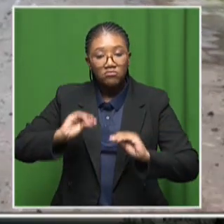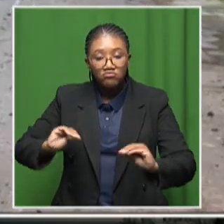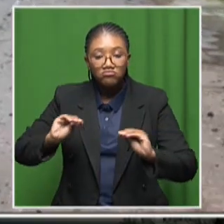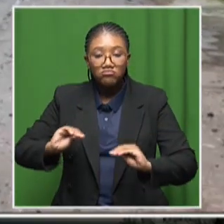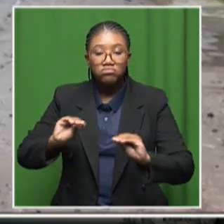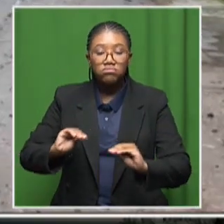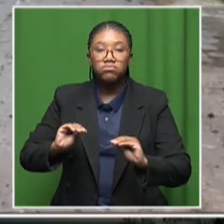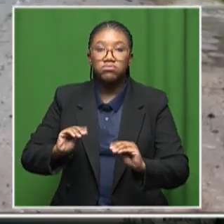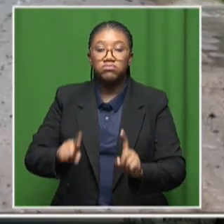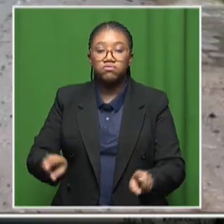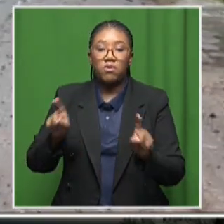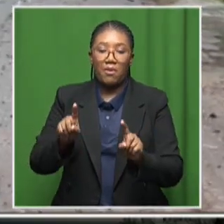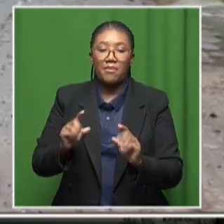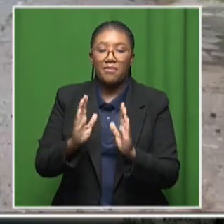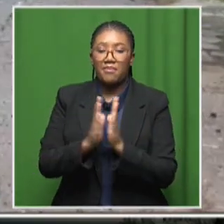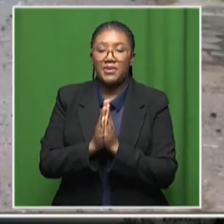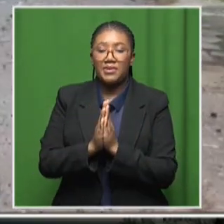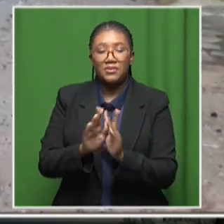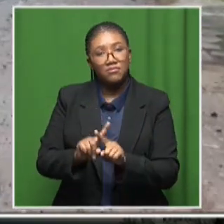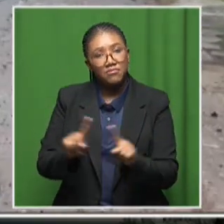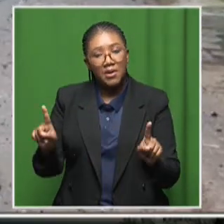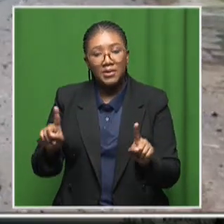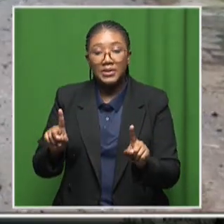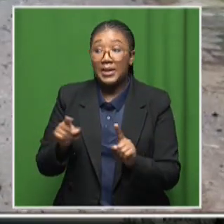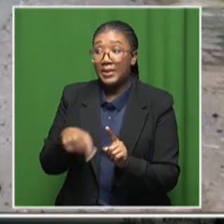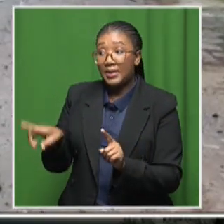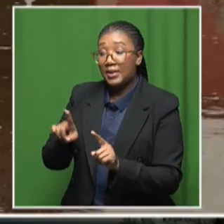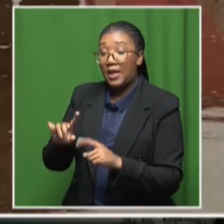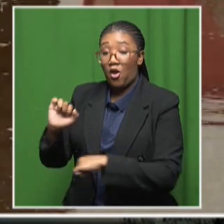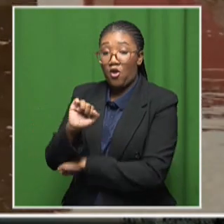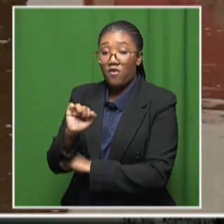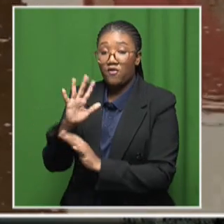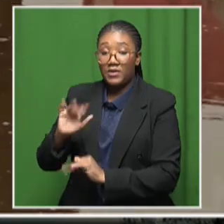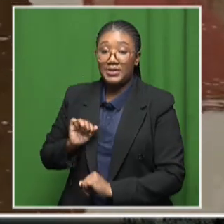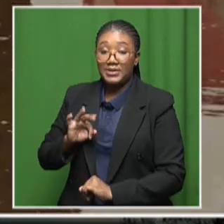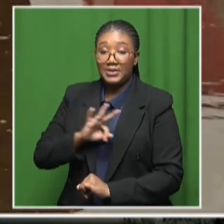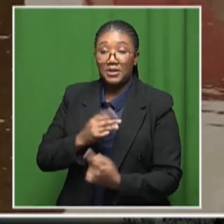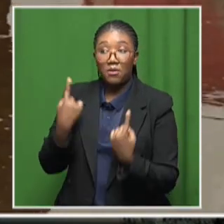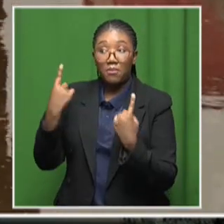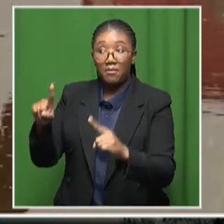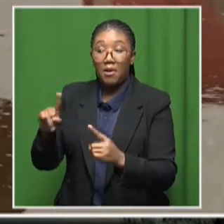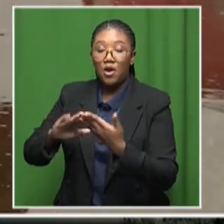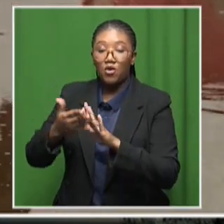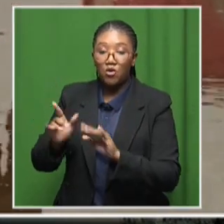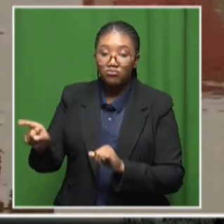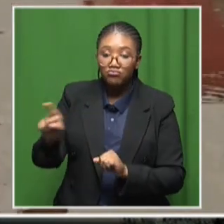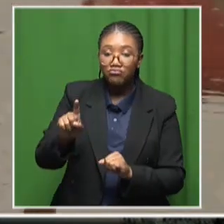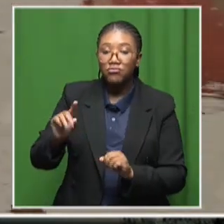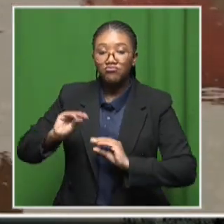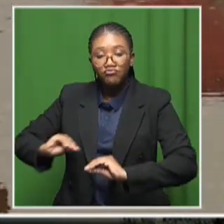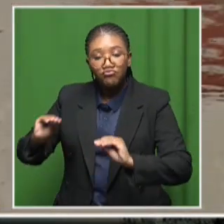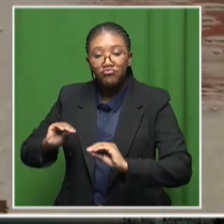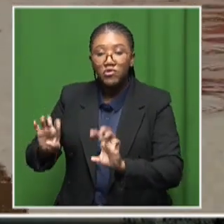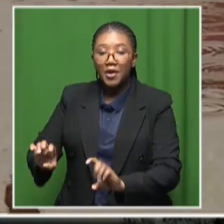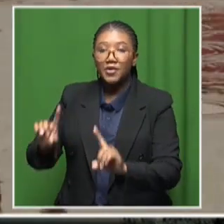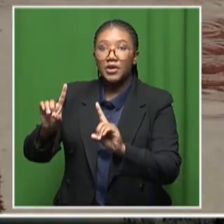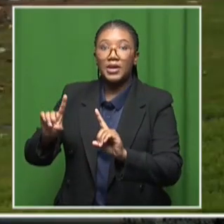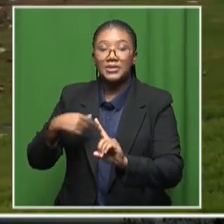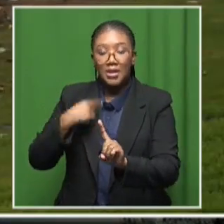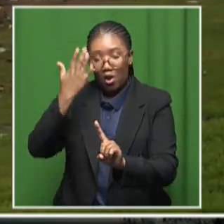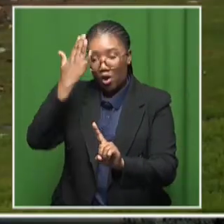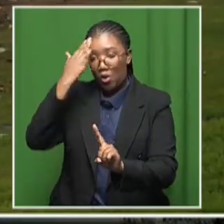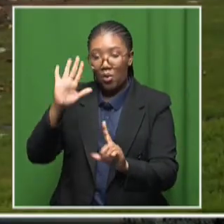public education office to go out to these hotspots, try and educate the faith-based organizations who are conducting the